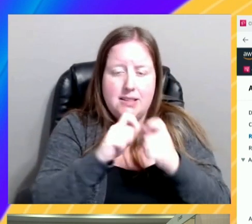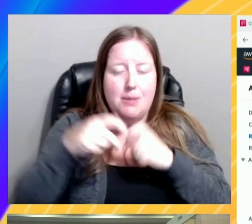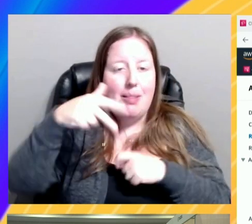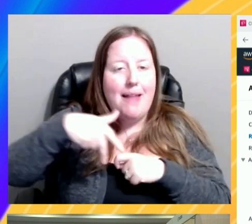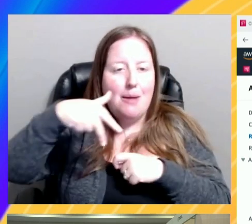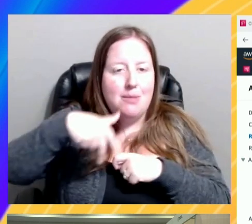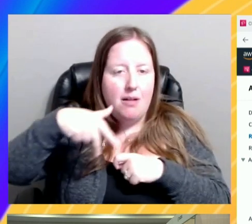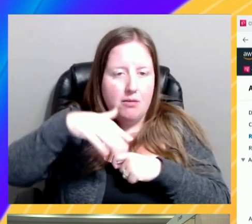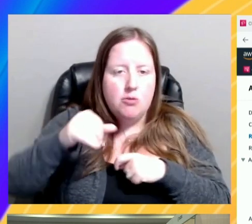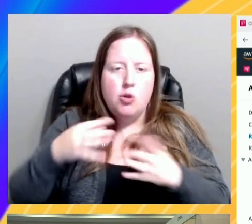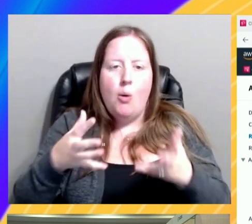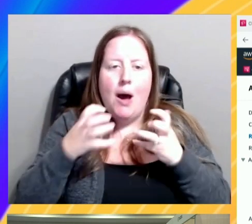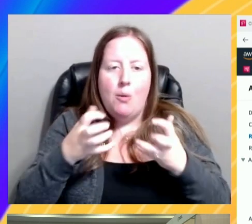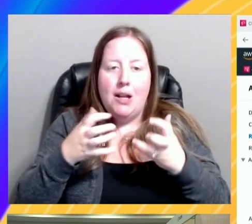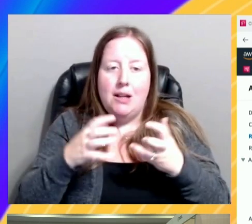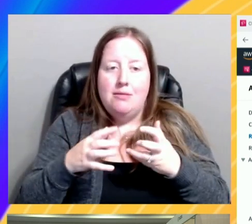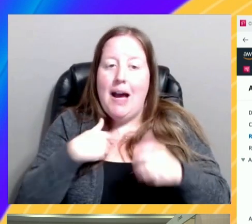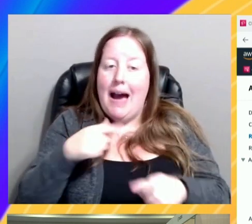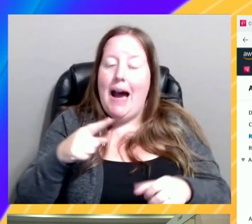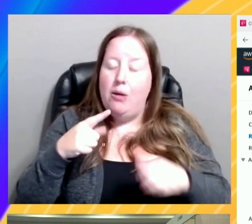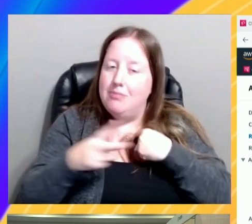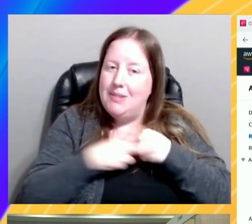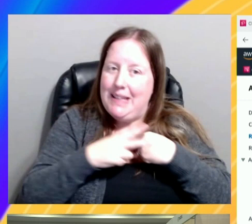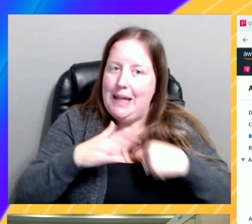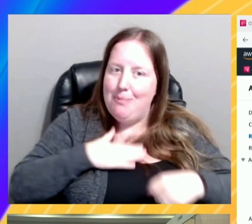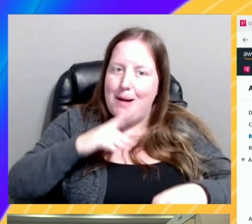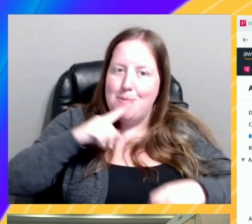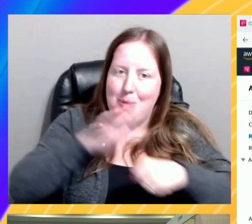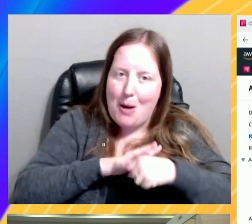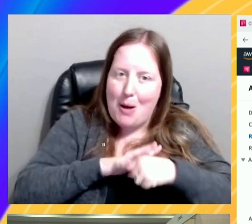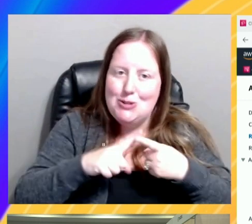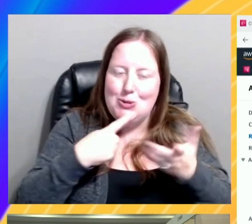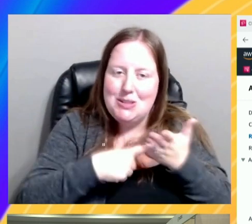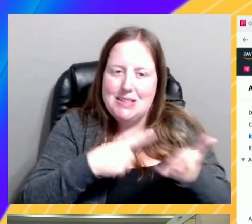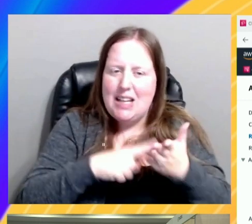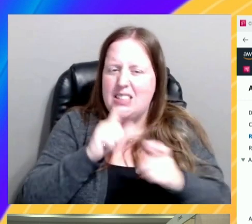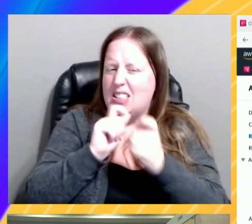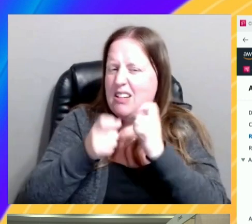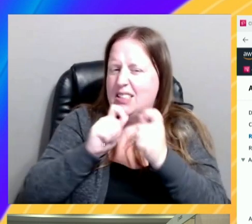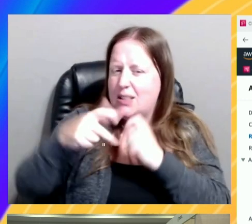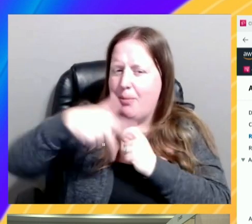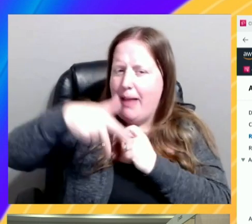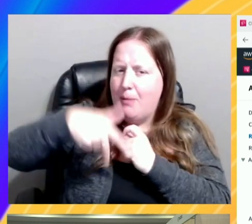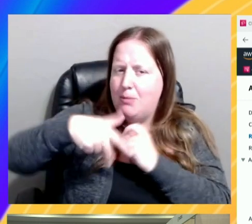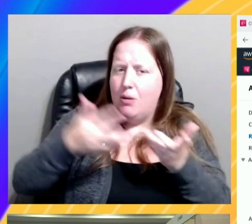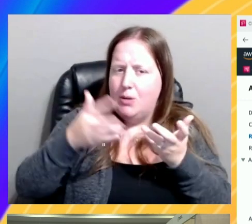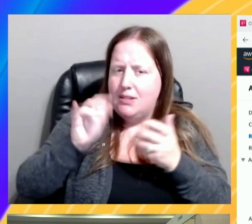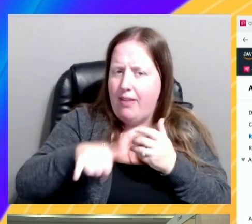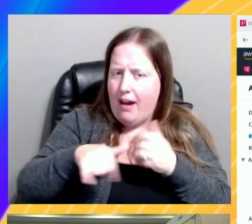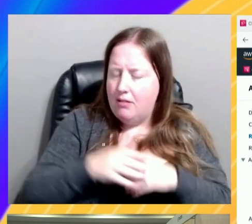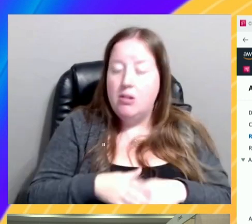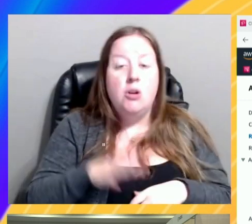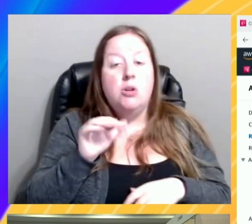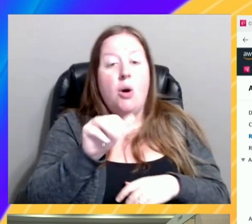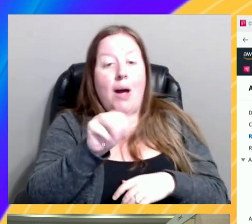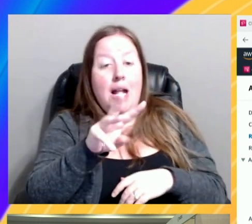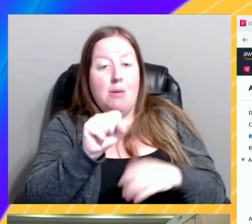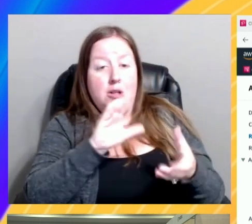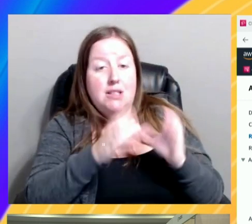to keep the promise to all of our viewers here. What's a custom Lambda? So a custom Lambda, so AWS Config supports